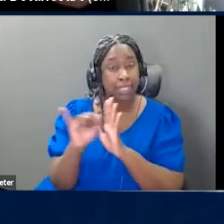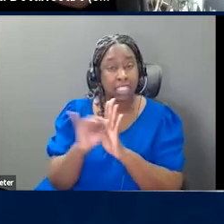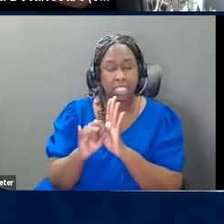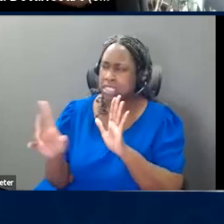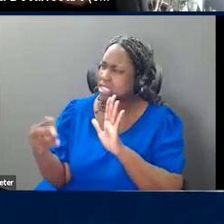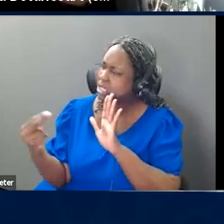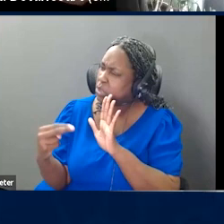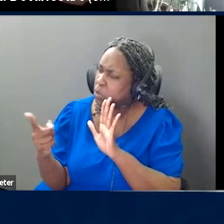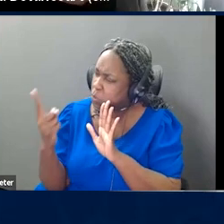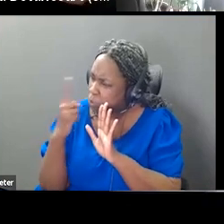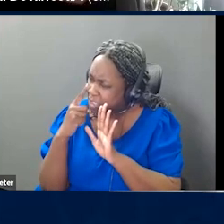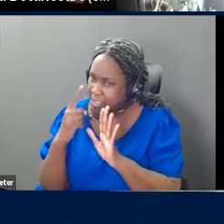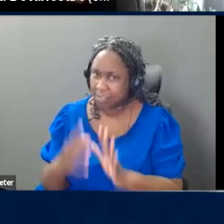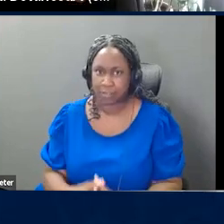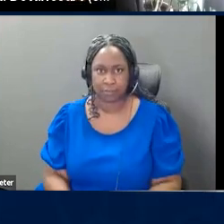to see what they think.